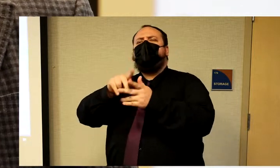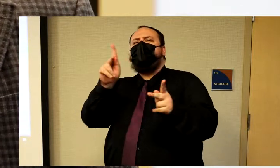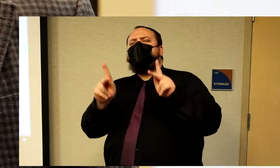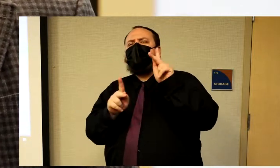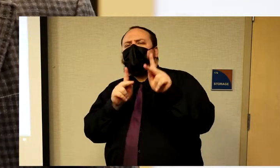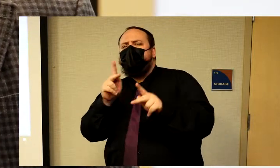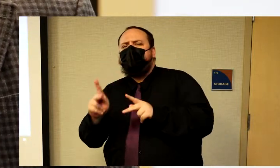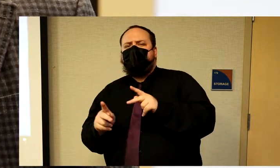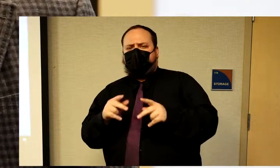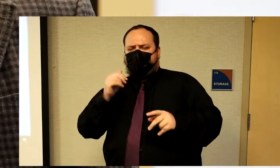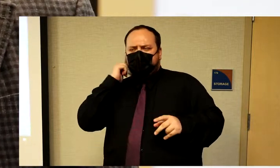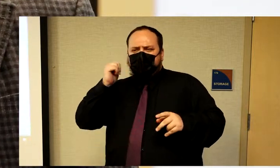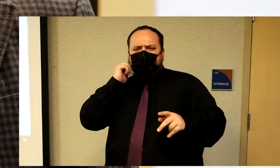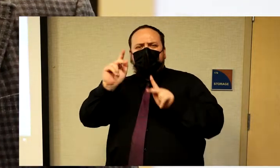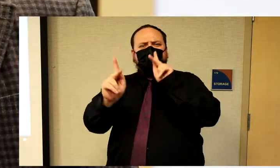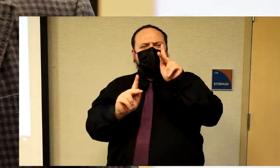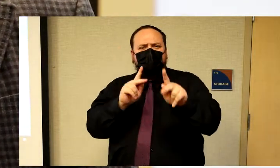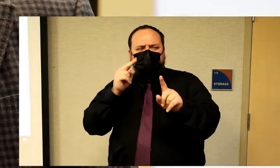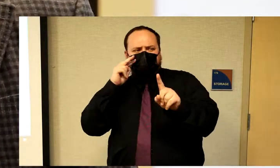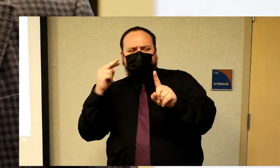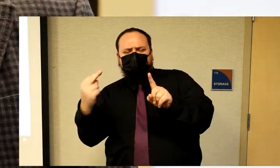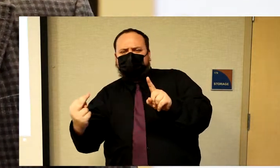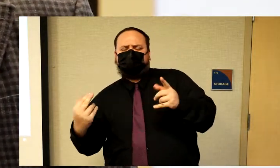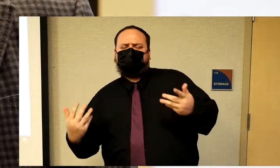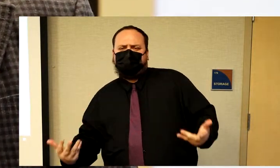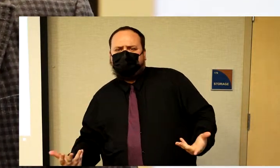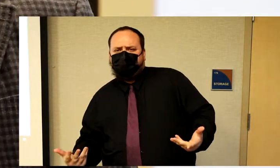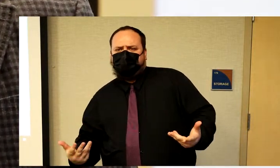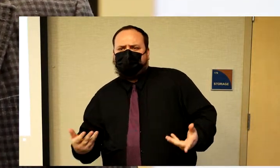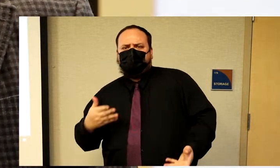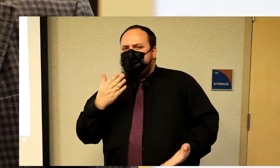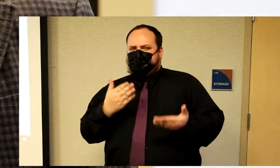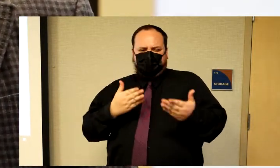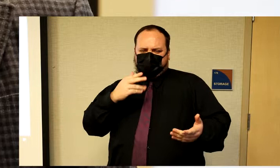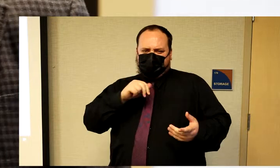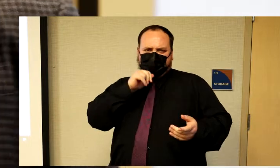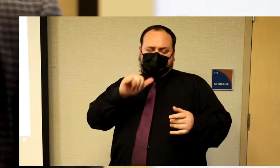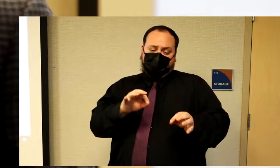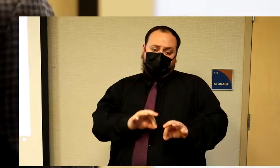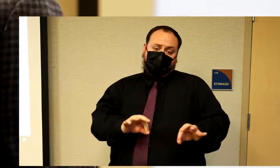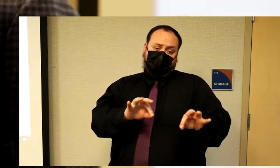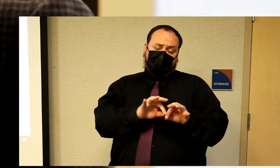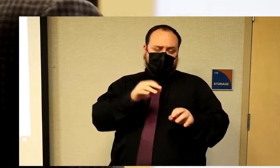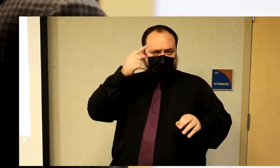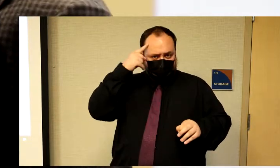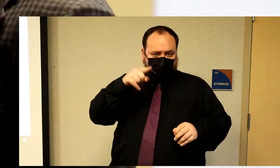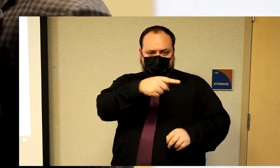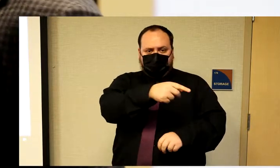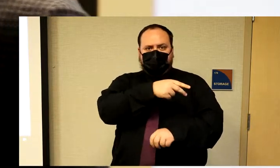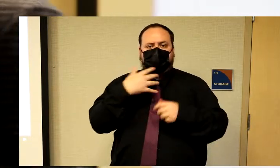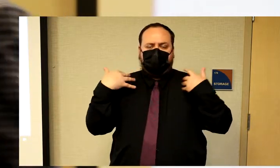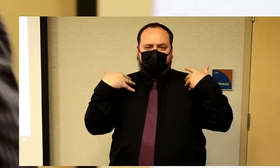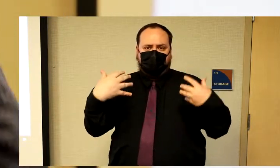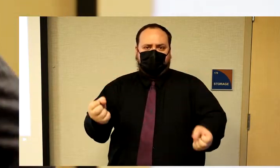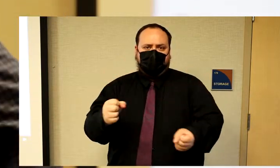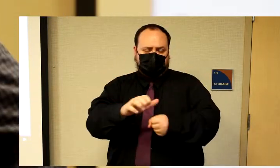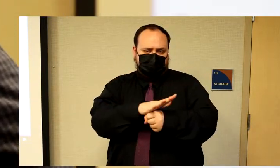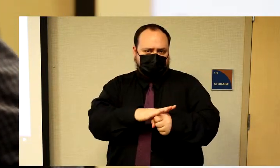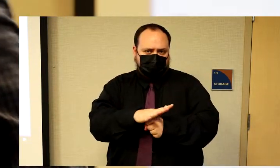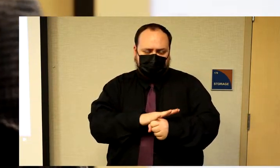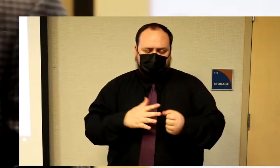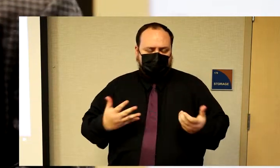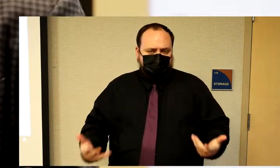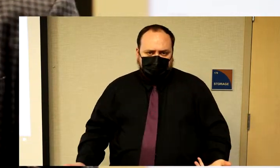there is, because we got maybe it's not as crucial at the hospital district level as it is at congressional level, but we got